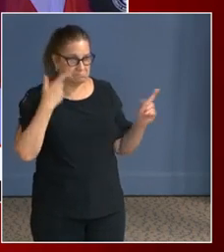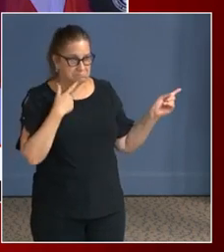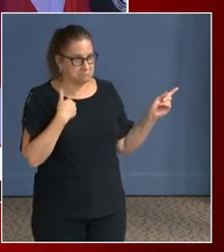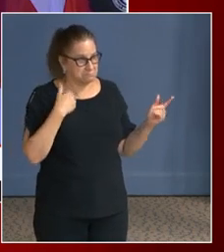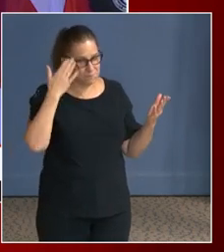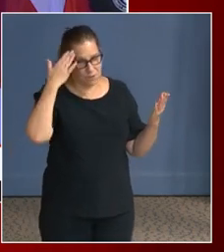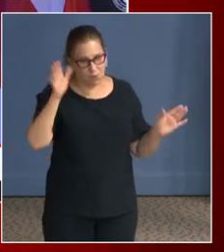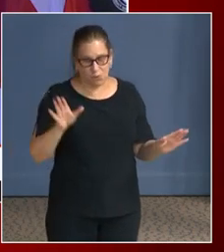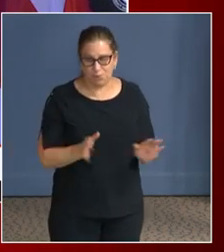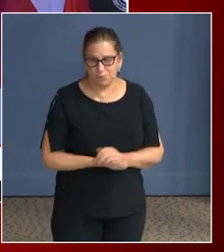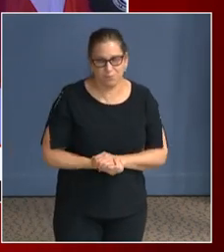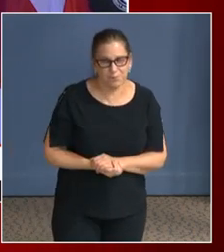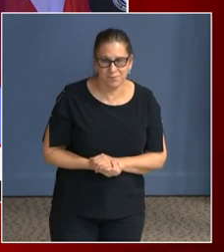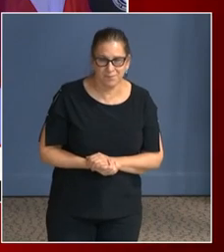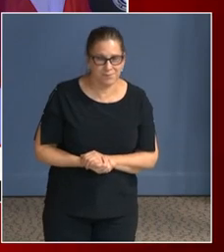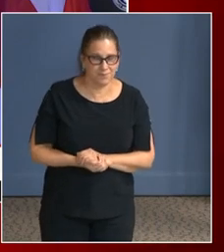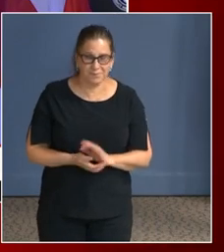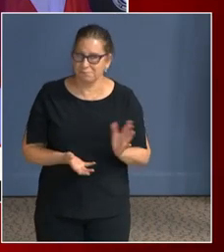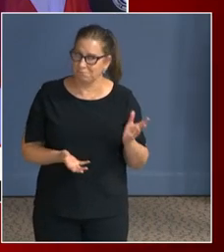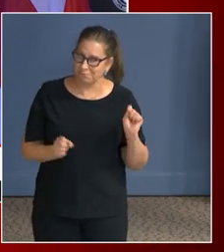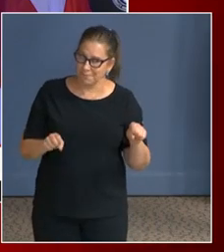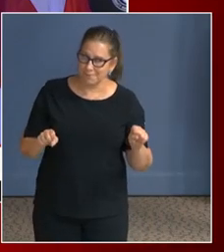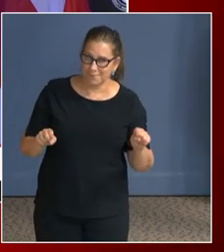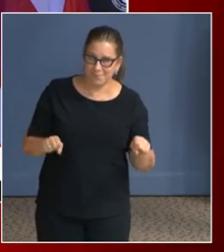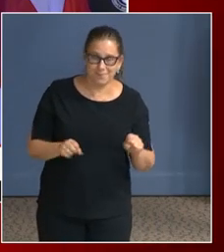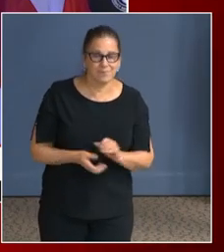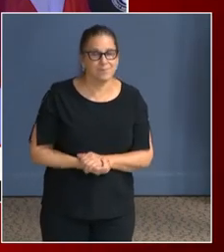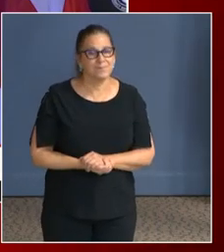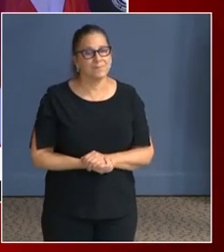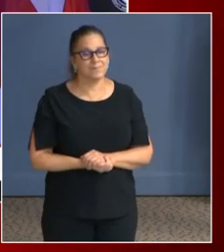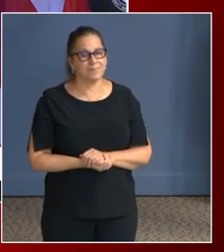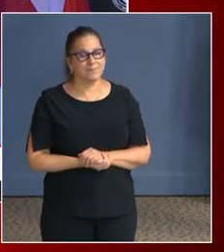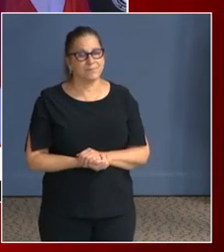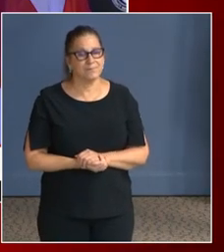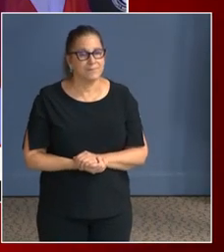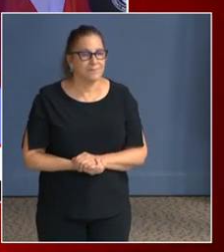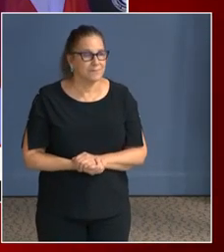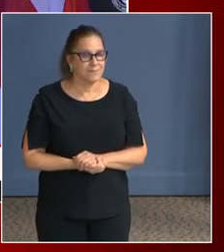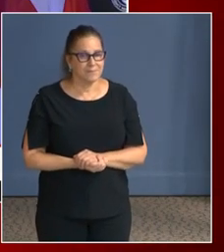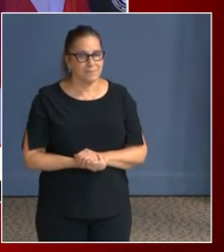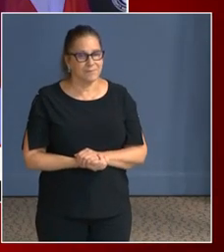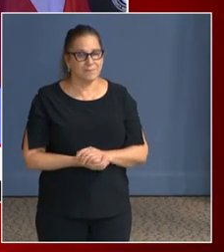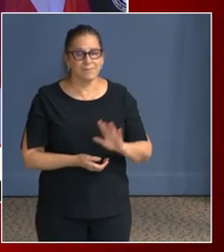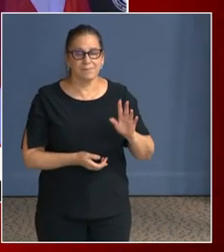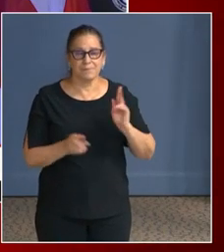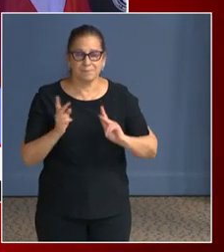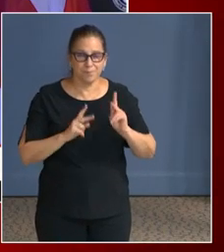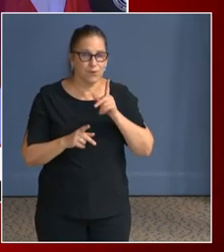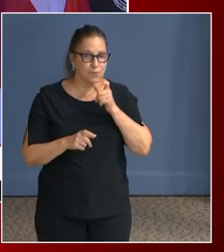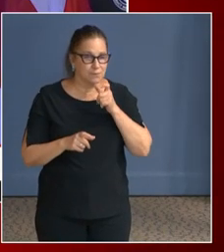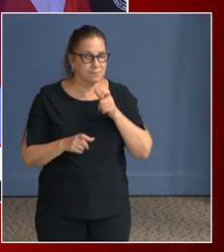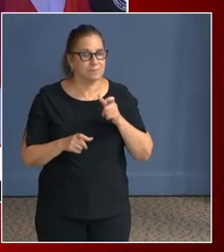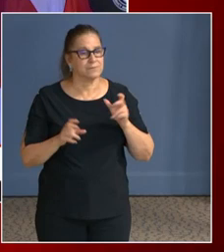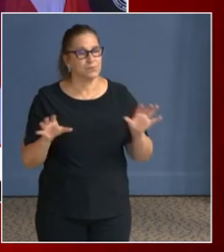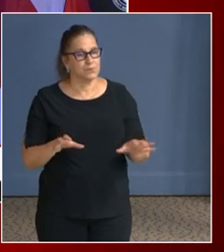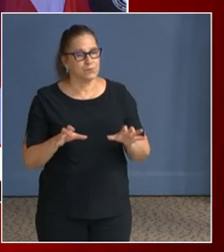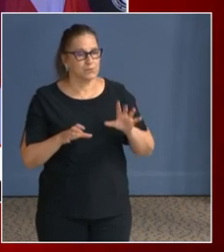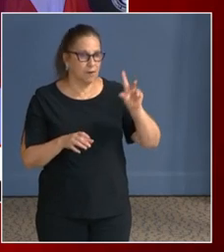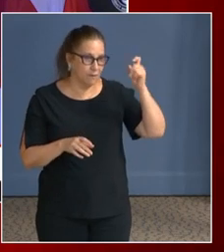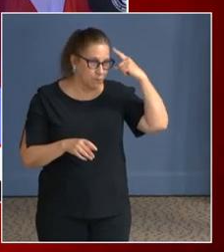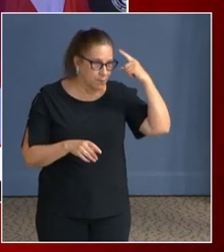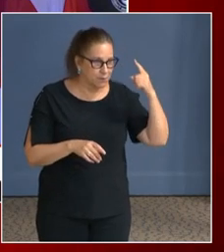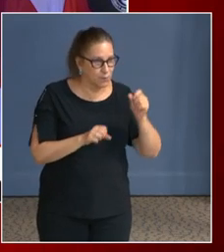for sure. But as somebody who's been doing government work and neighborhood work every